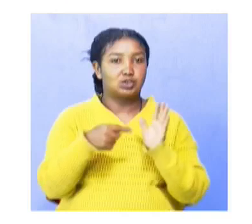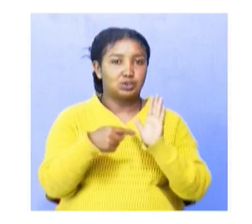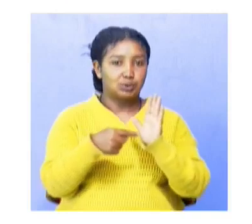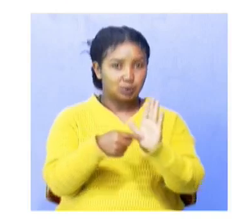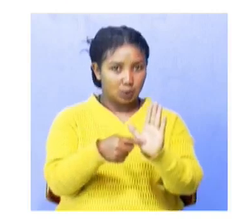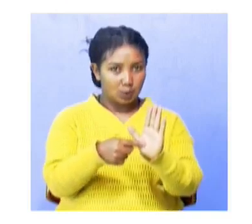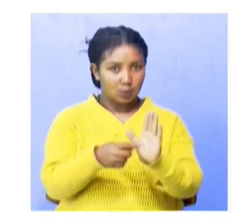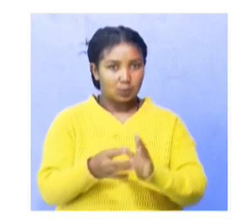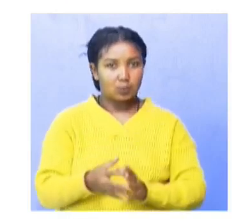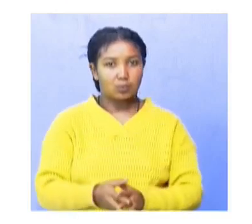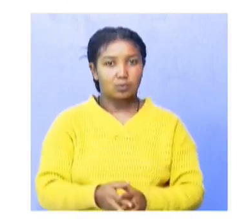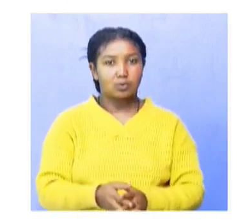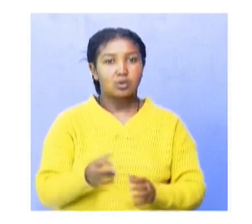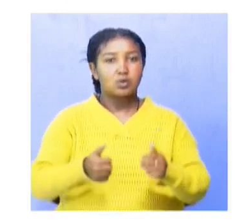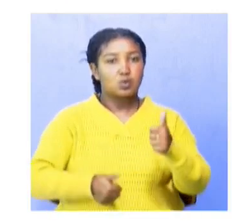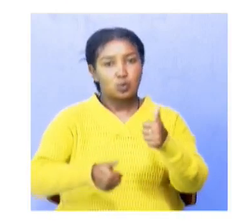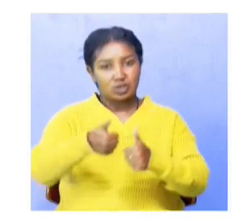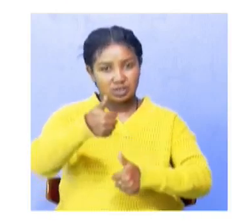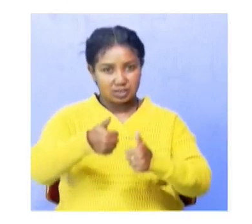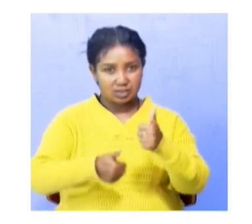action which